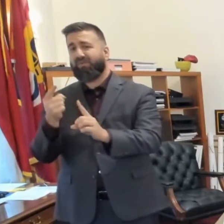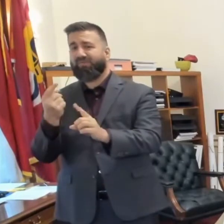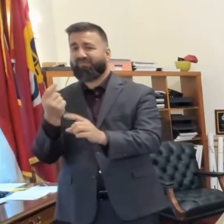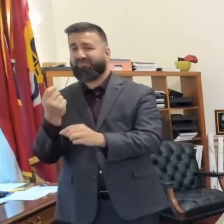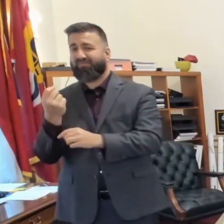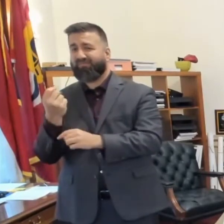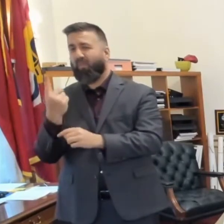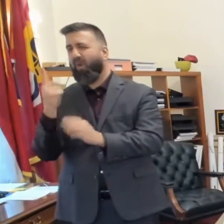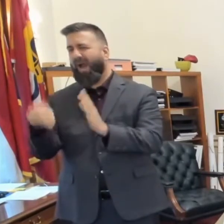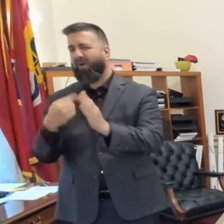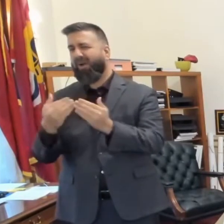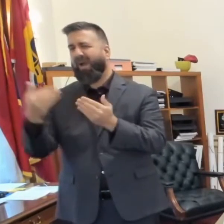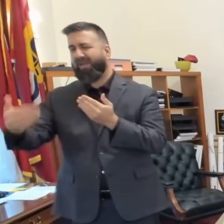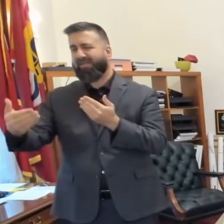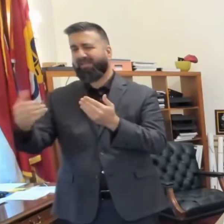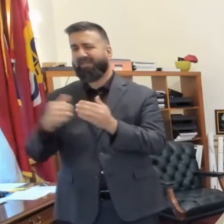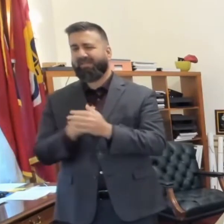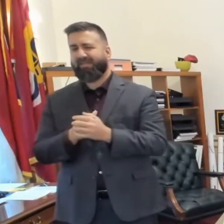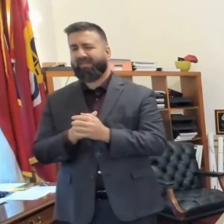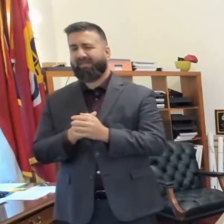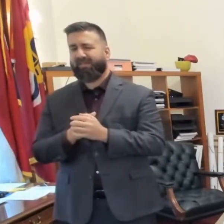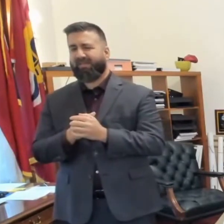to